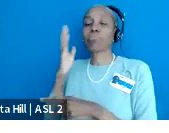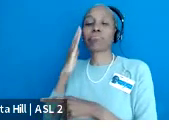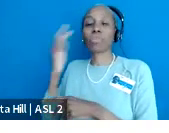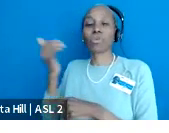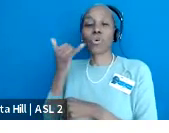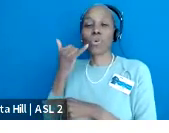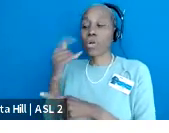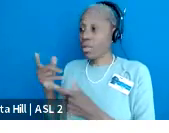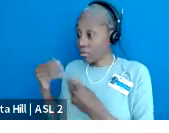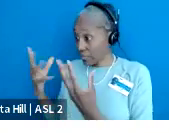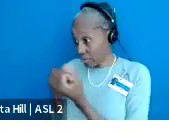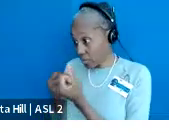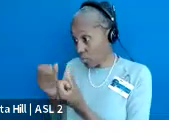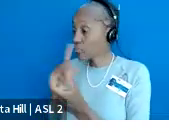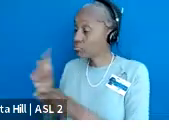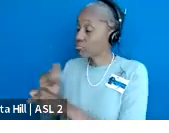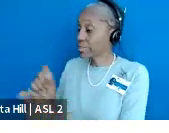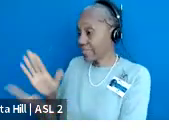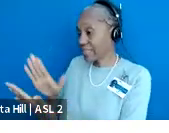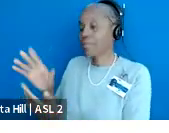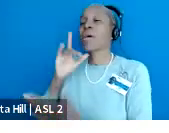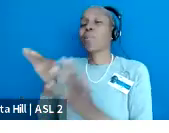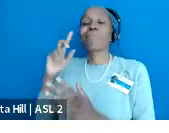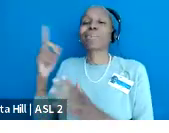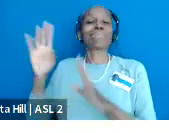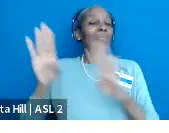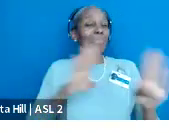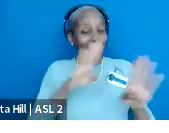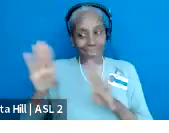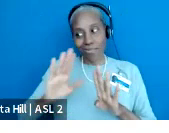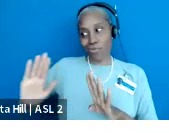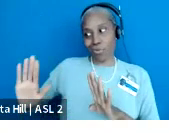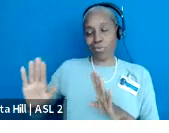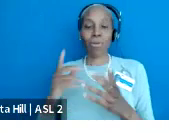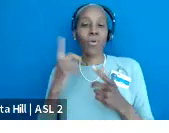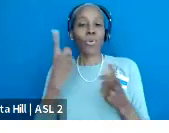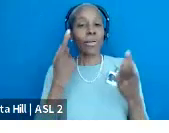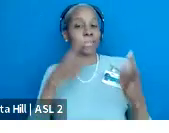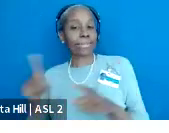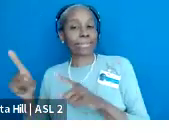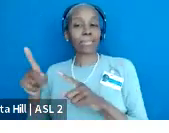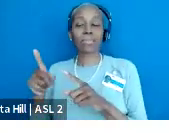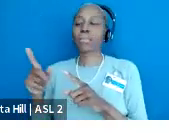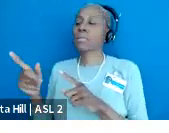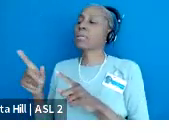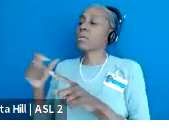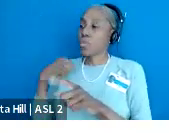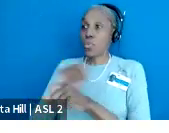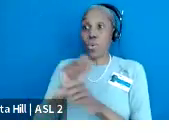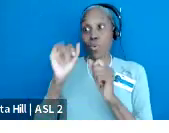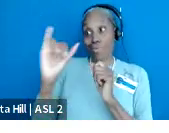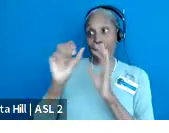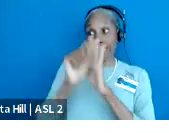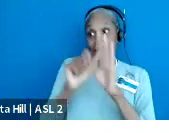and ensure that they're getting the support they need on the ground. A lot of times we find that there's a behavior going on or an incident, and we work with the state